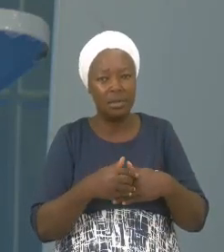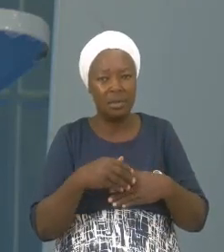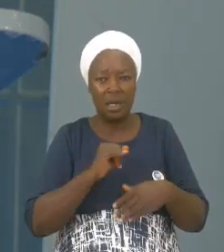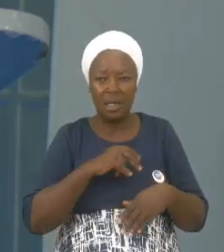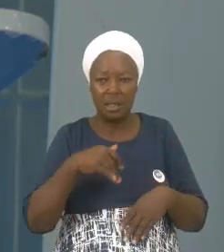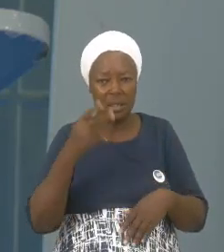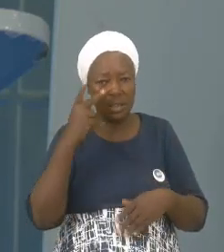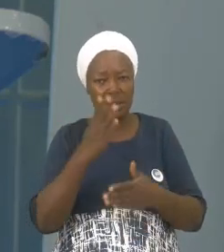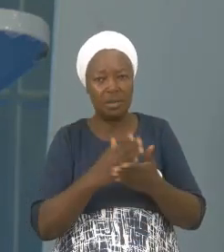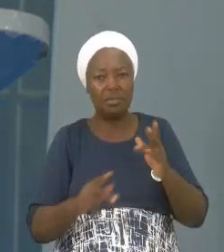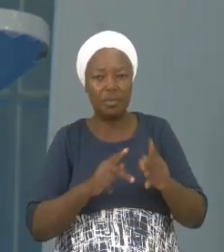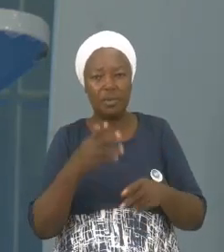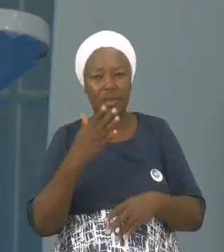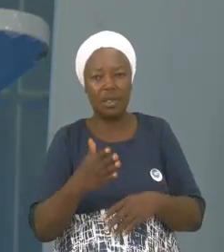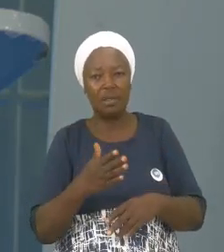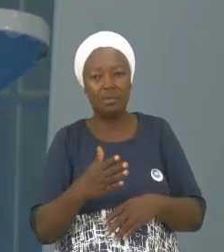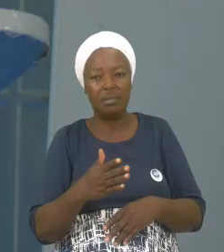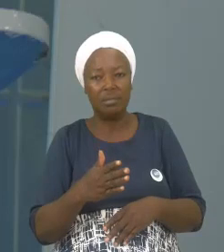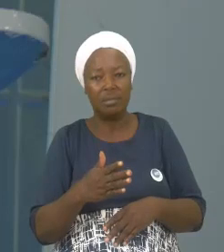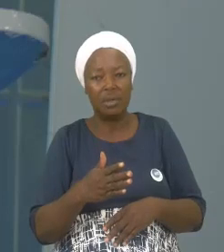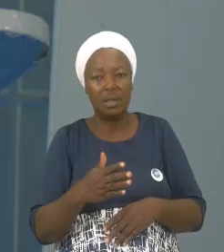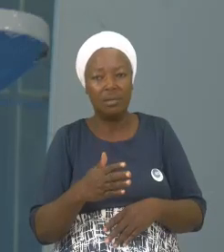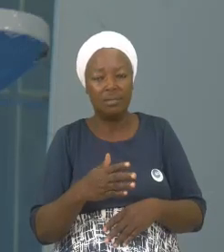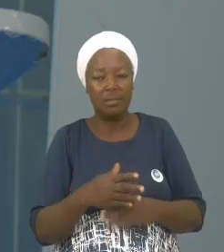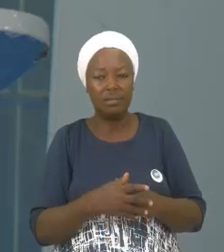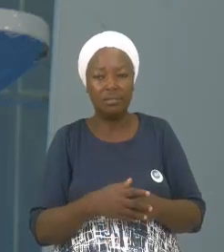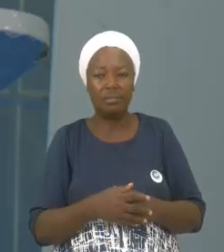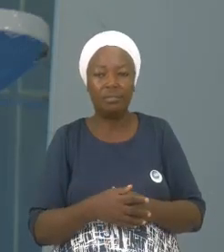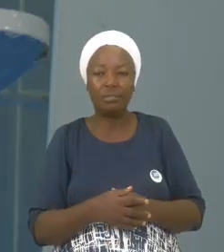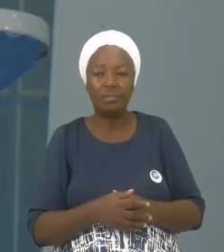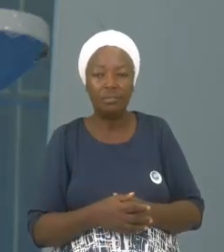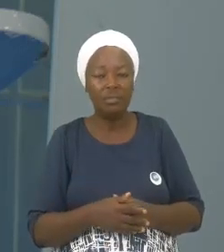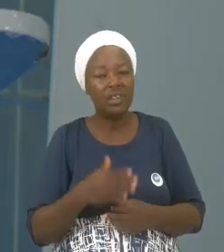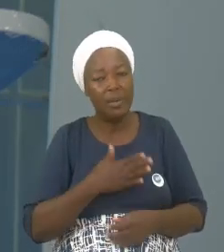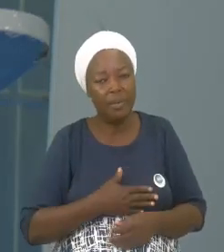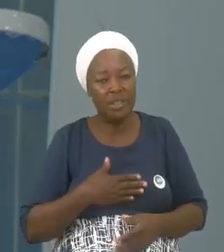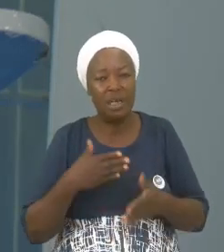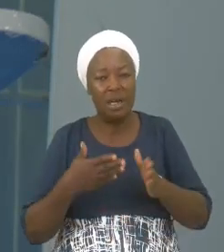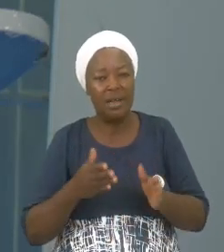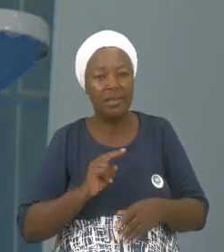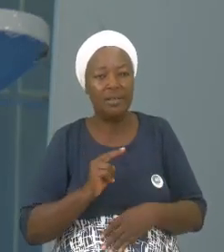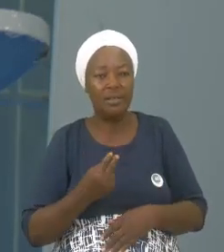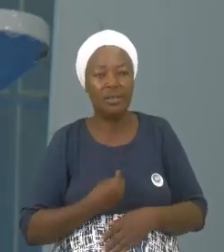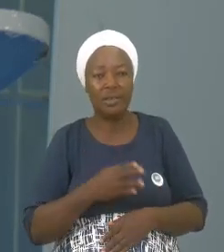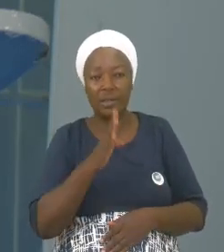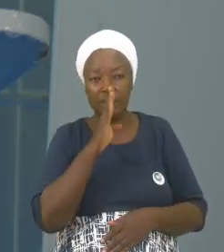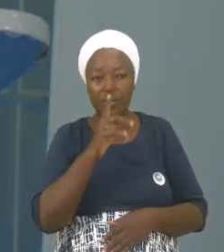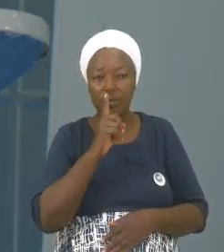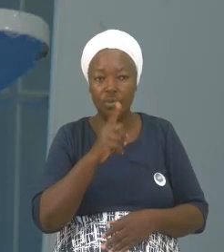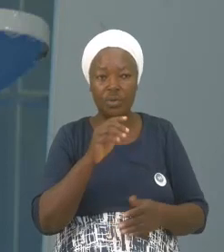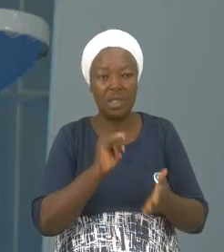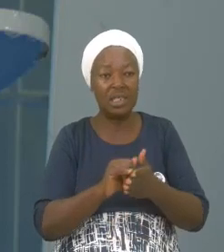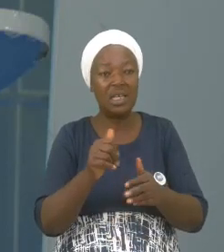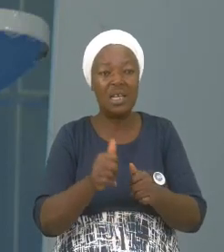there. Right at the back, let's ensure everyone is